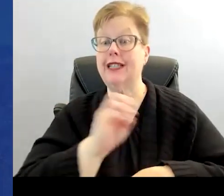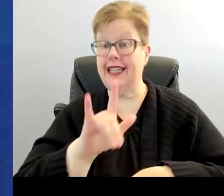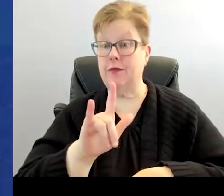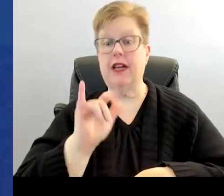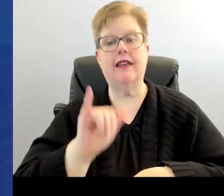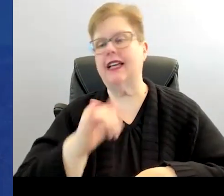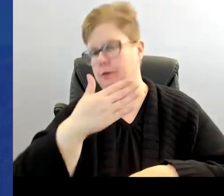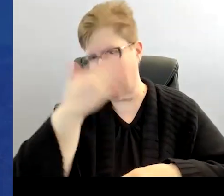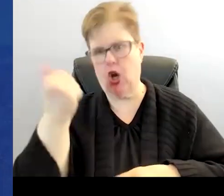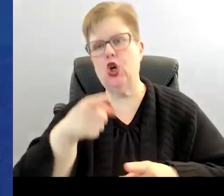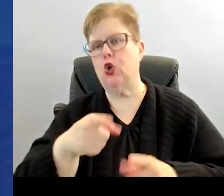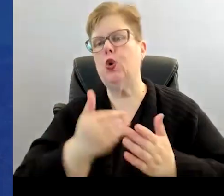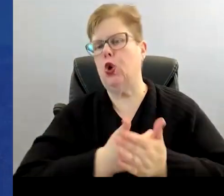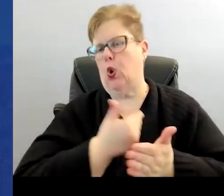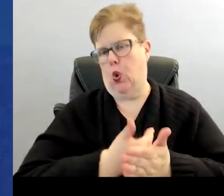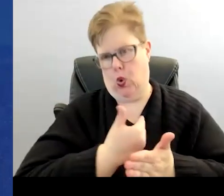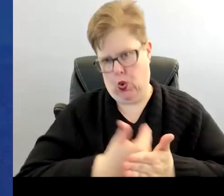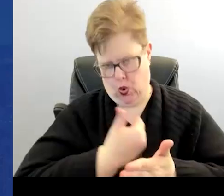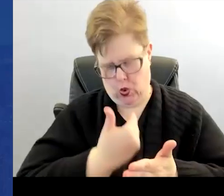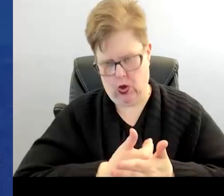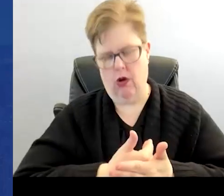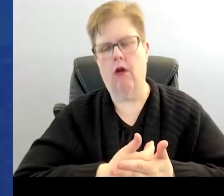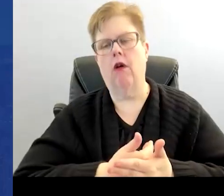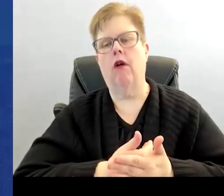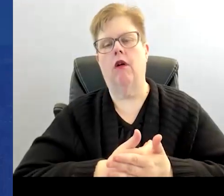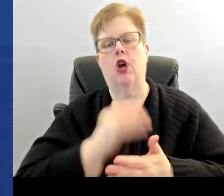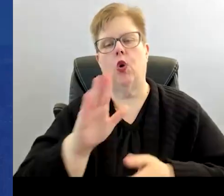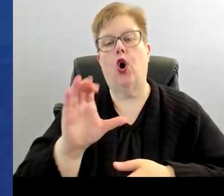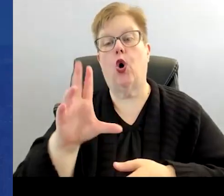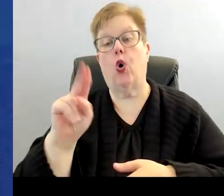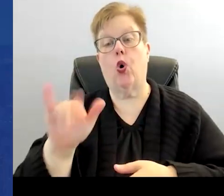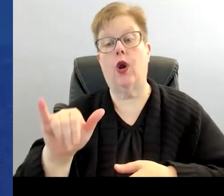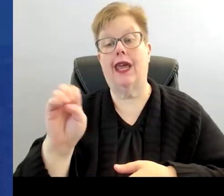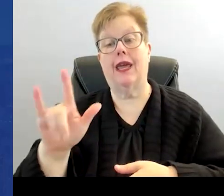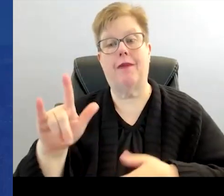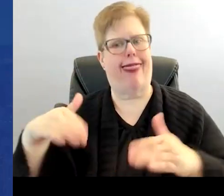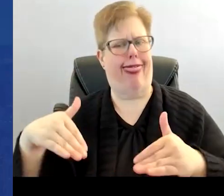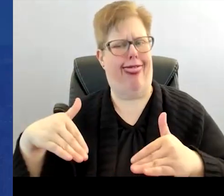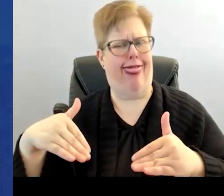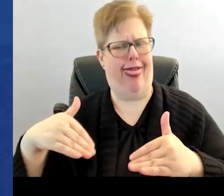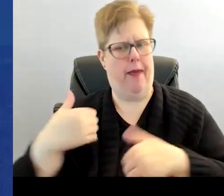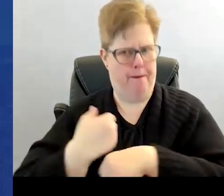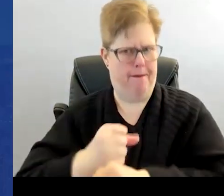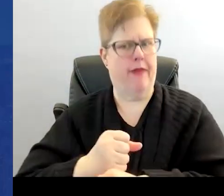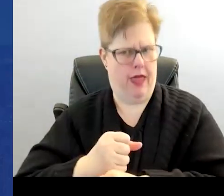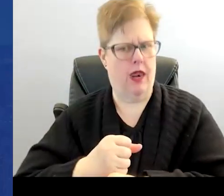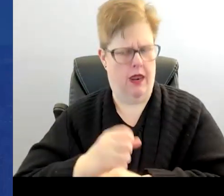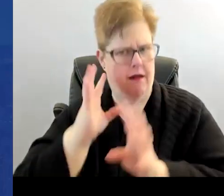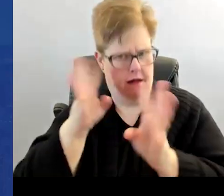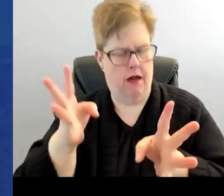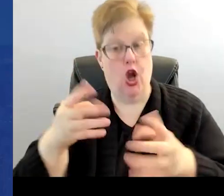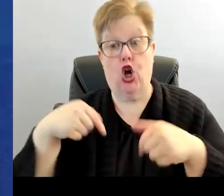is purely because you are a new student and your CUNY email address is still being created. During